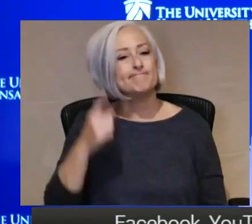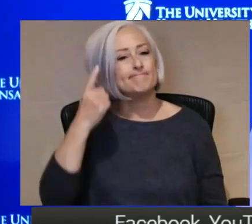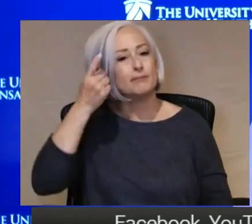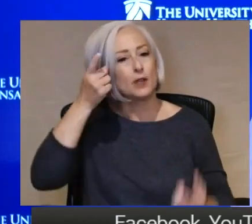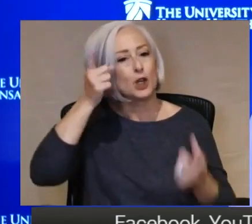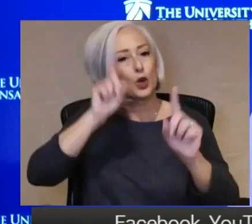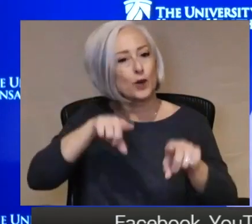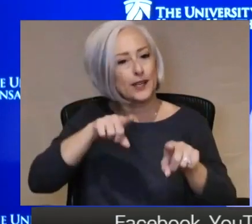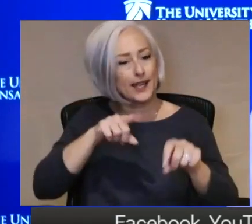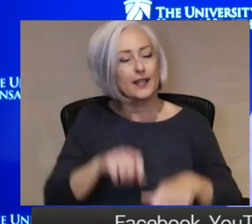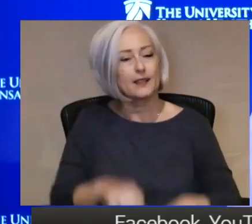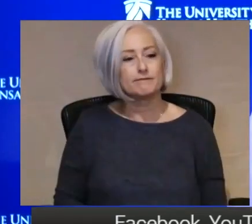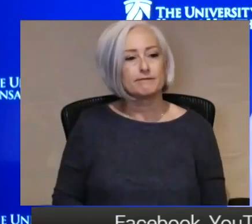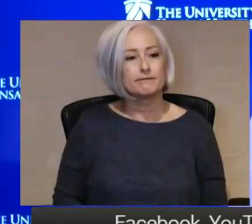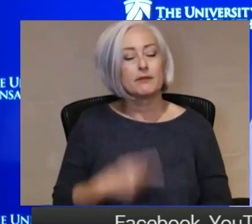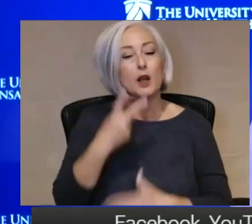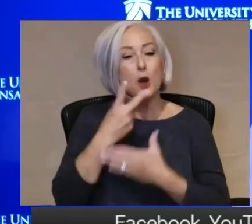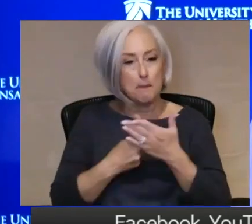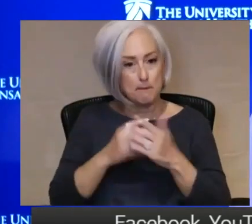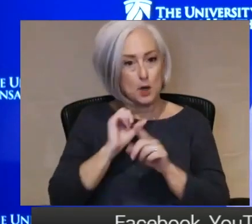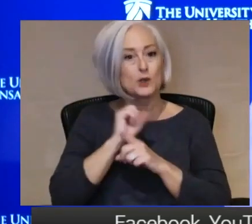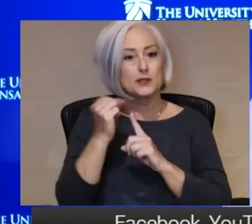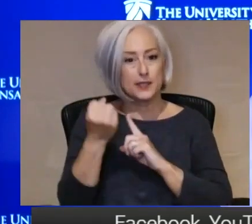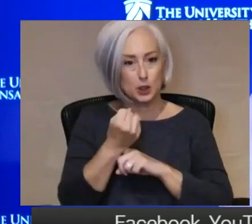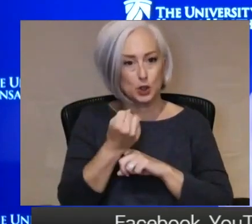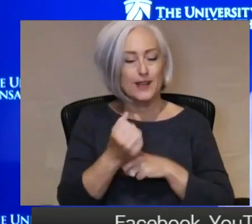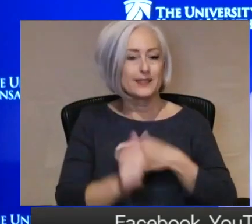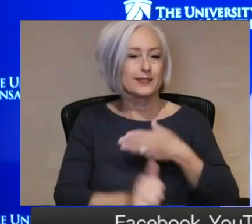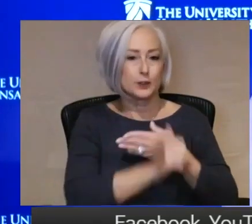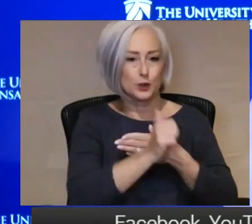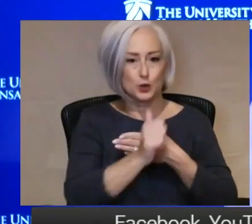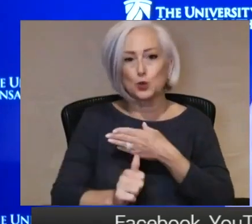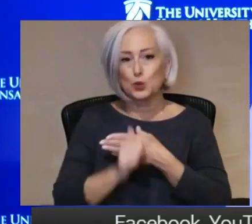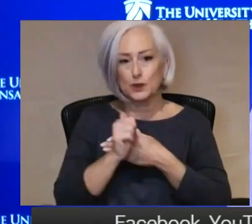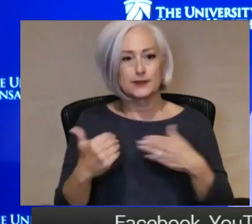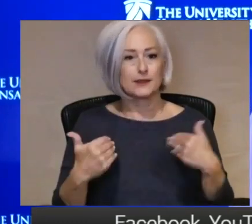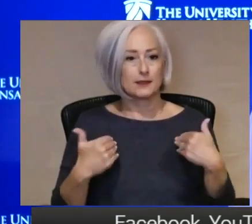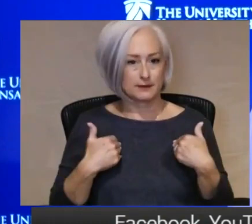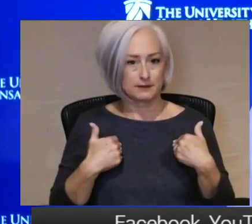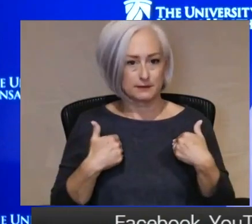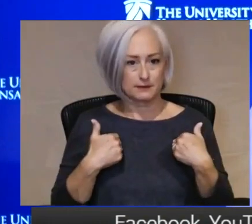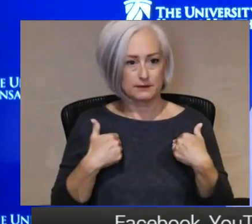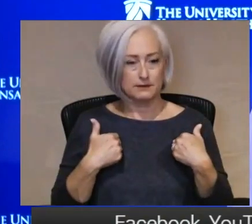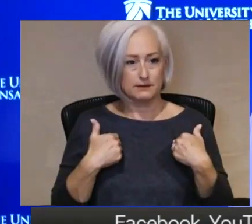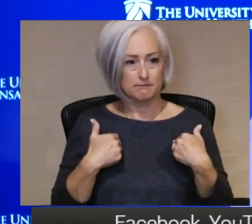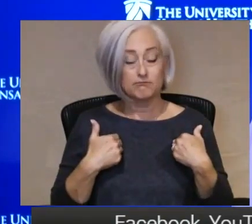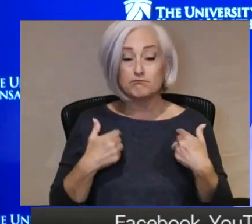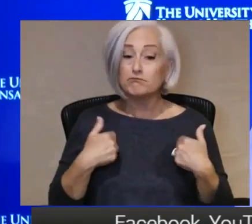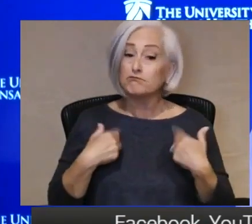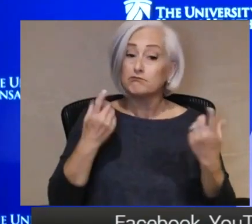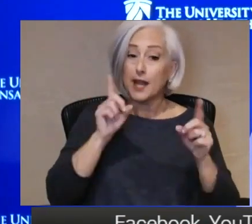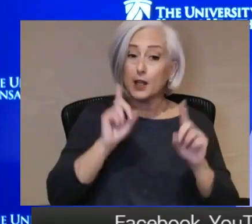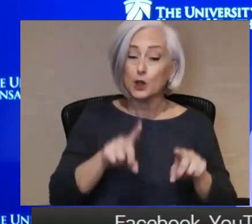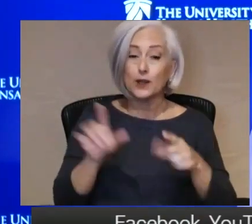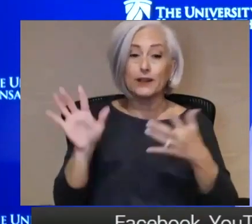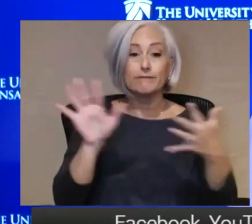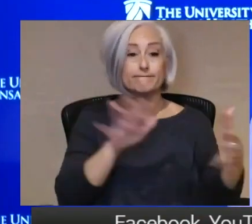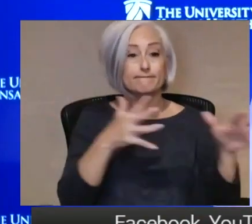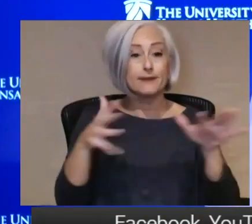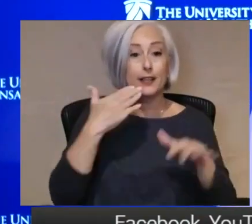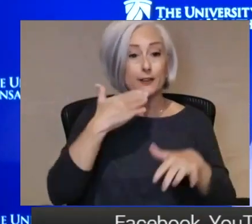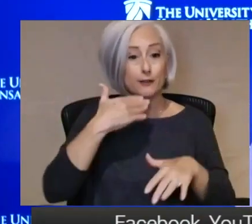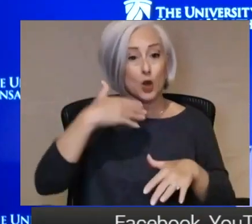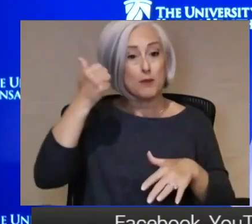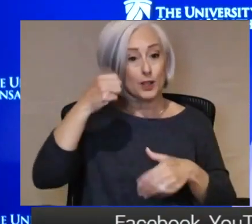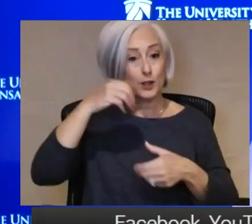both situations pose their own risks. But I think I agree with you. You know, the airflow is better, but the proximity to